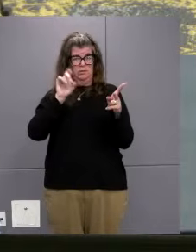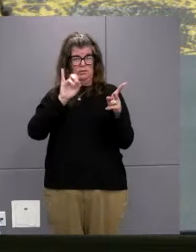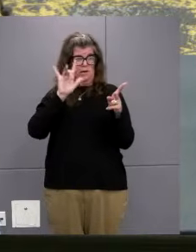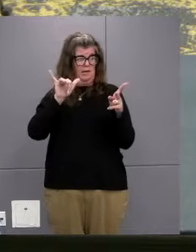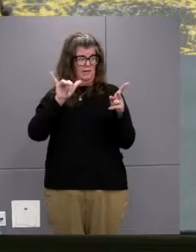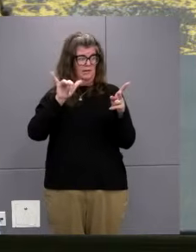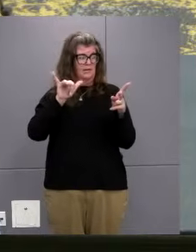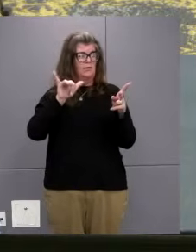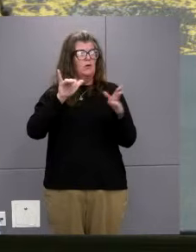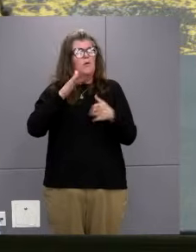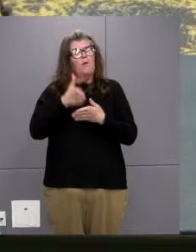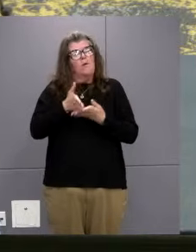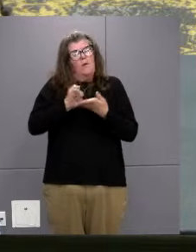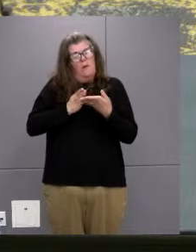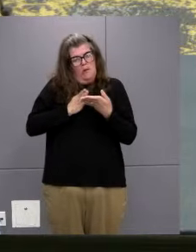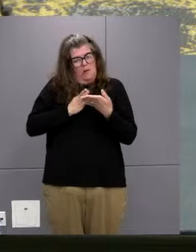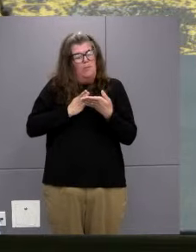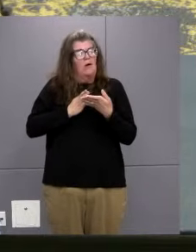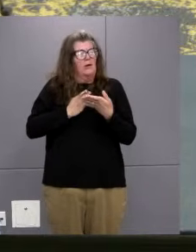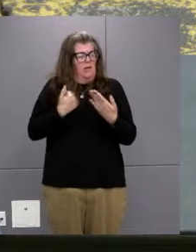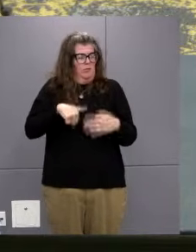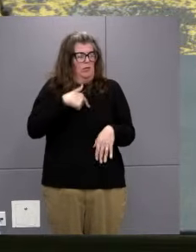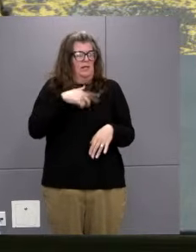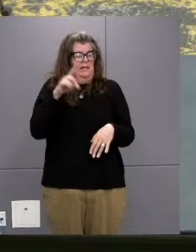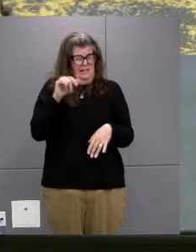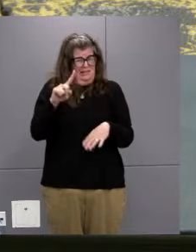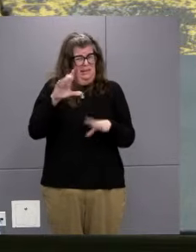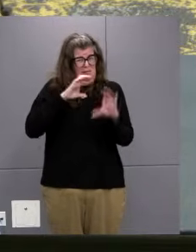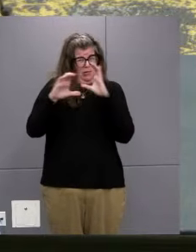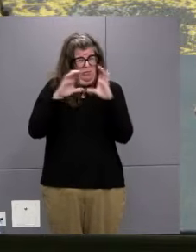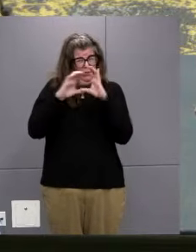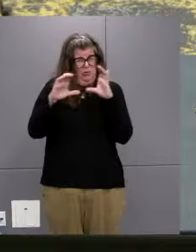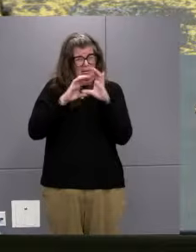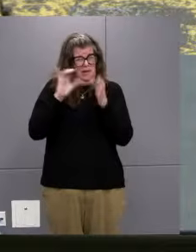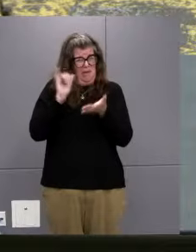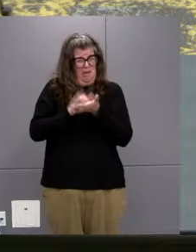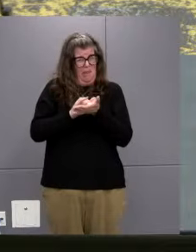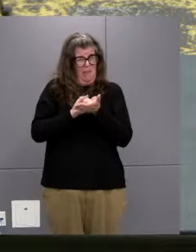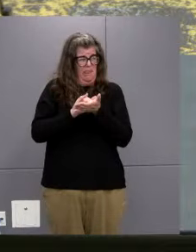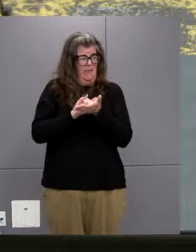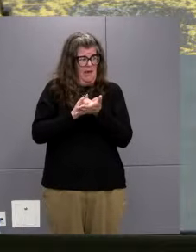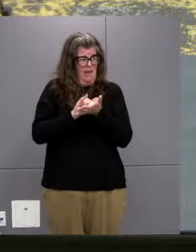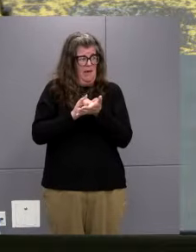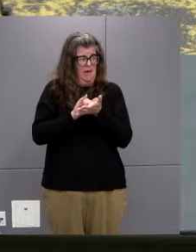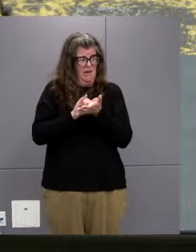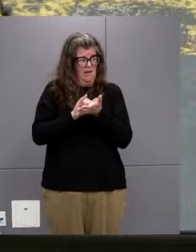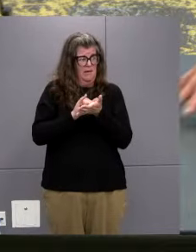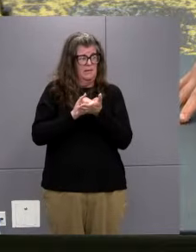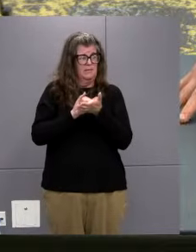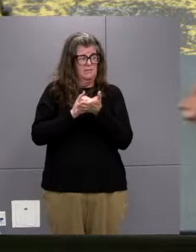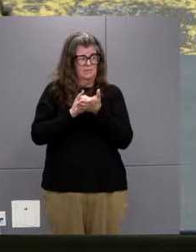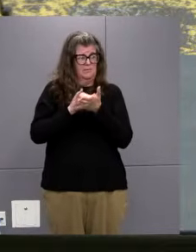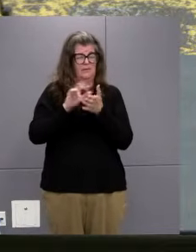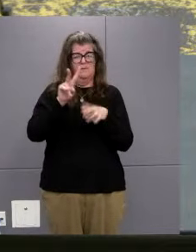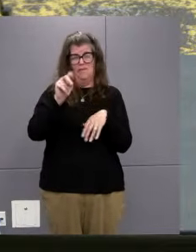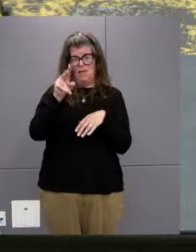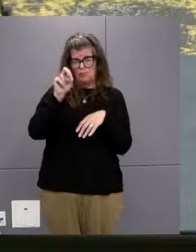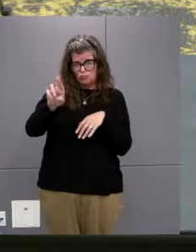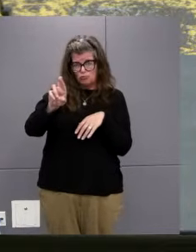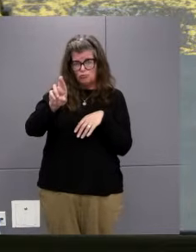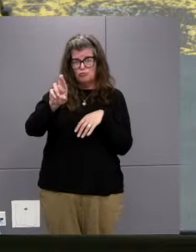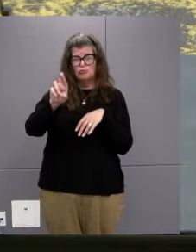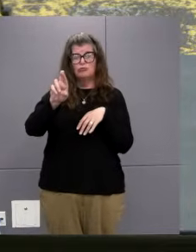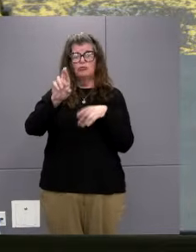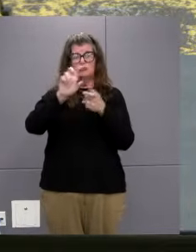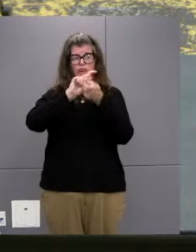so a part of the board, we did communicate the ATRIAD work and what we were doing with the active shooter assailant training. So,